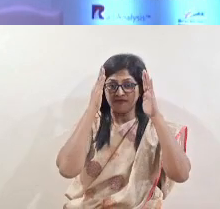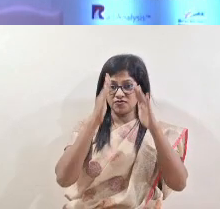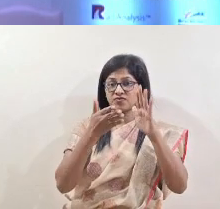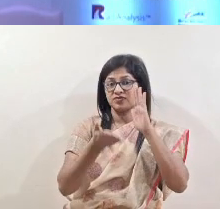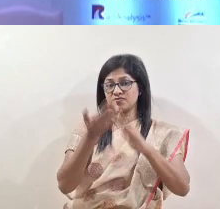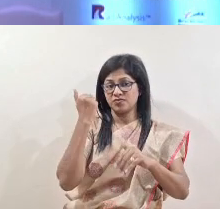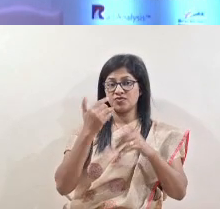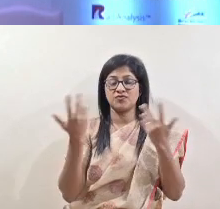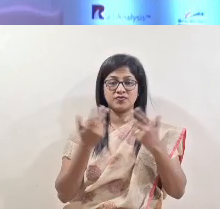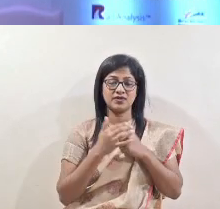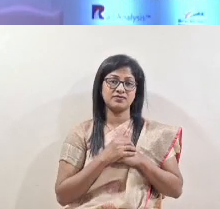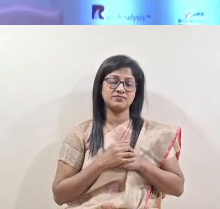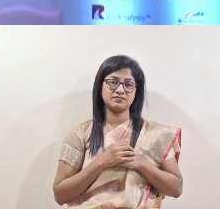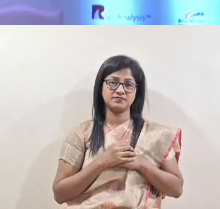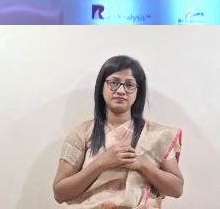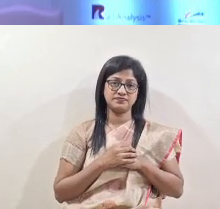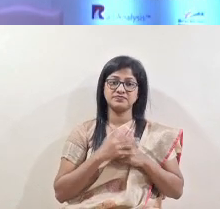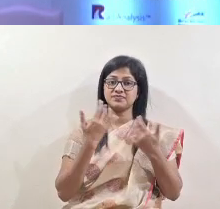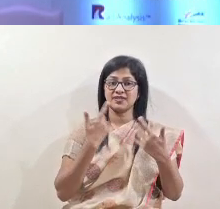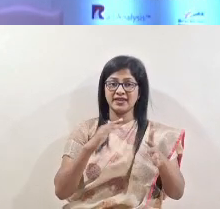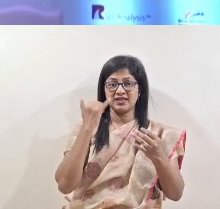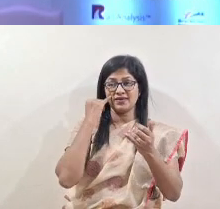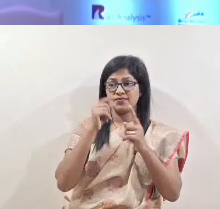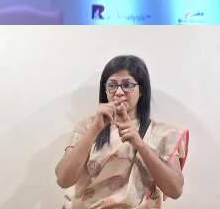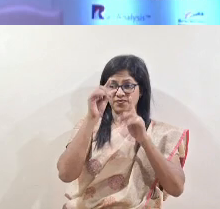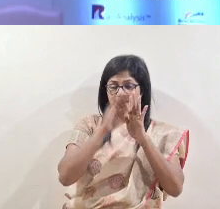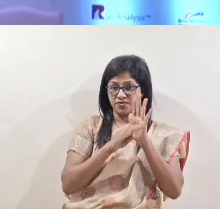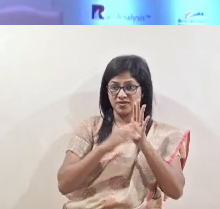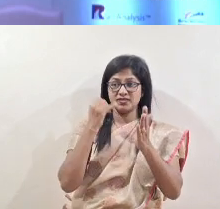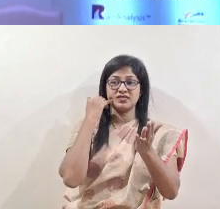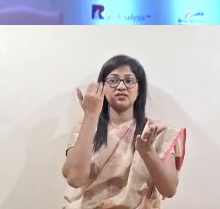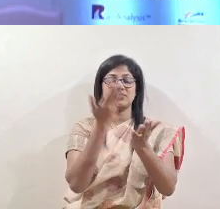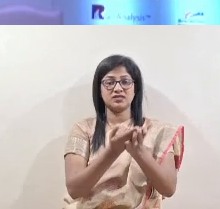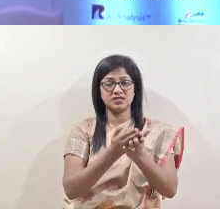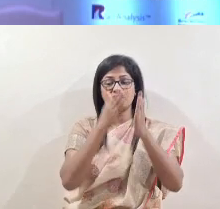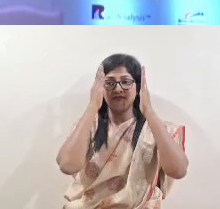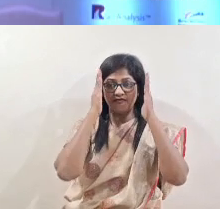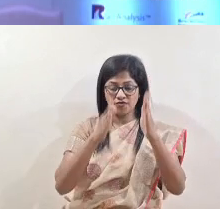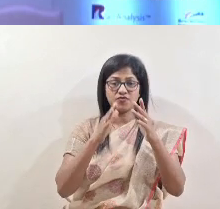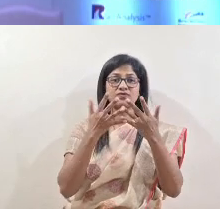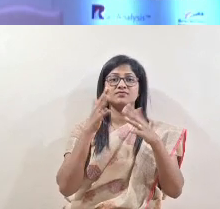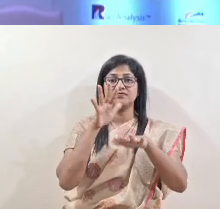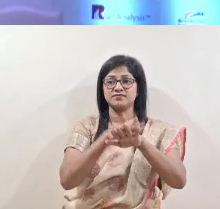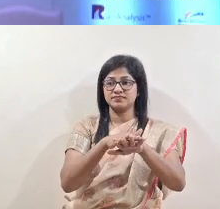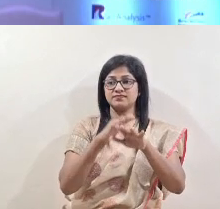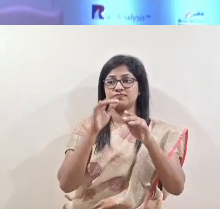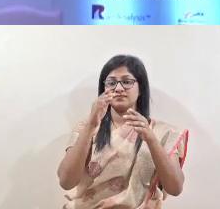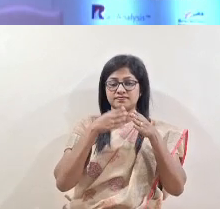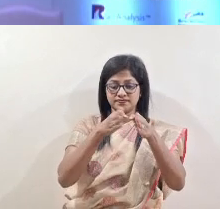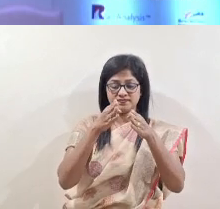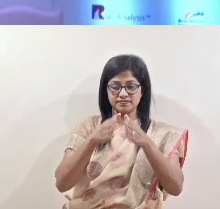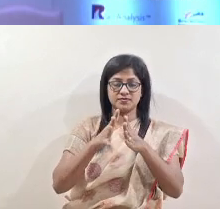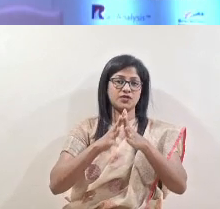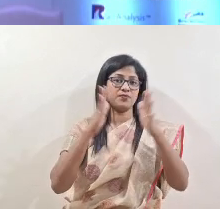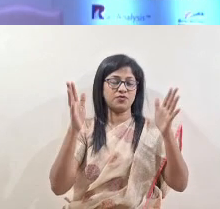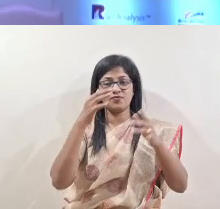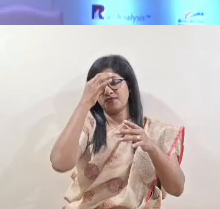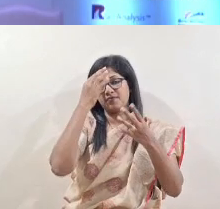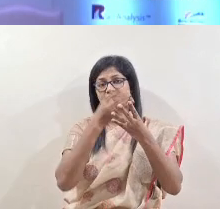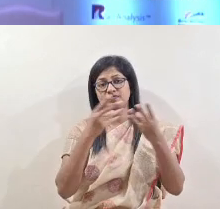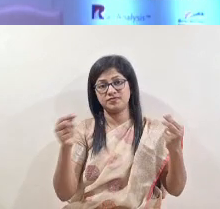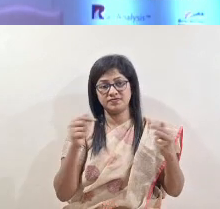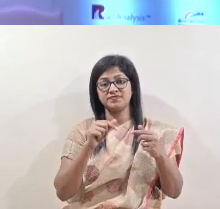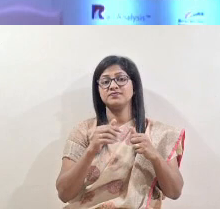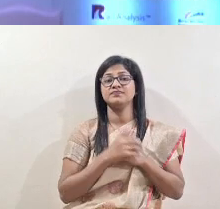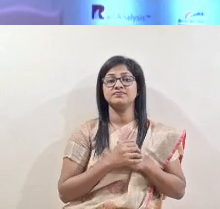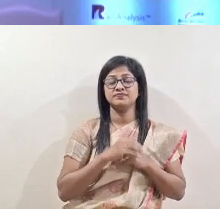on this is whenever we are suggesting any policy, we focus on increasing the number of lanes so that our all problems will be sorted. But besides